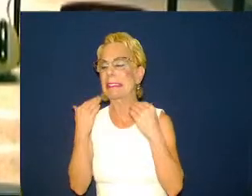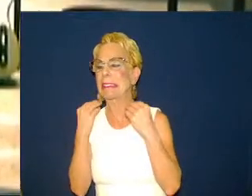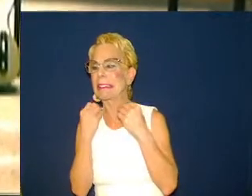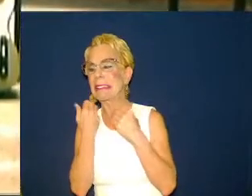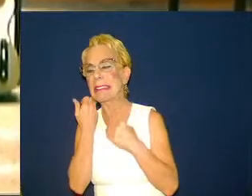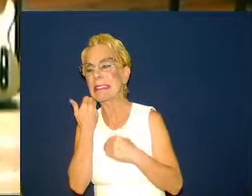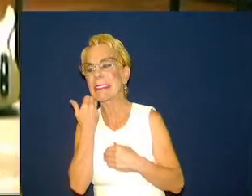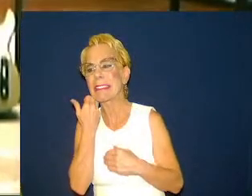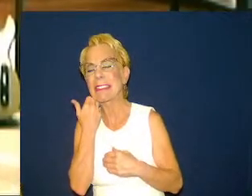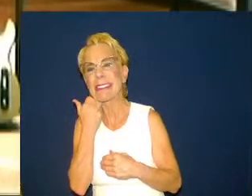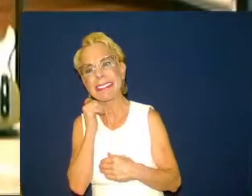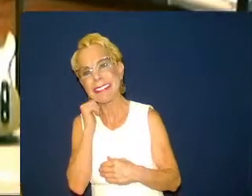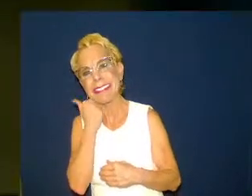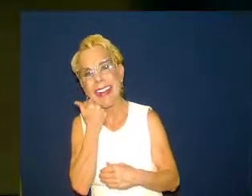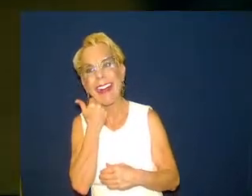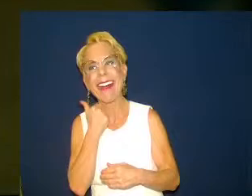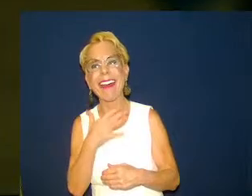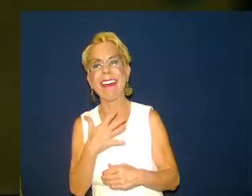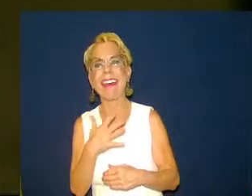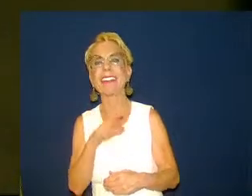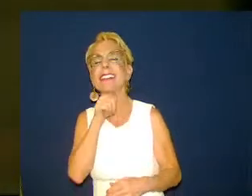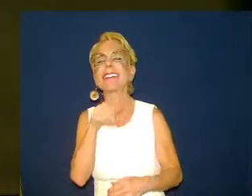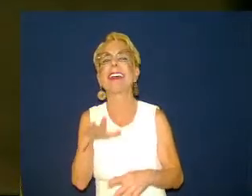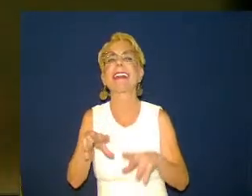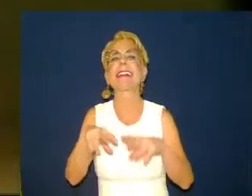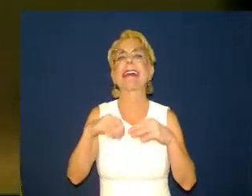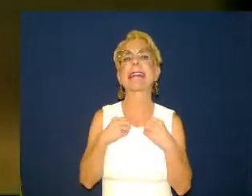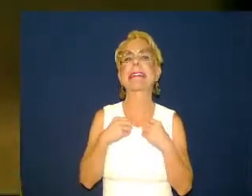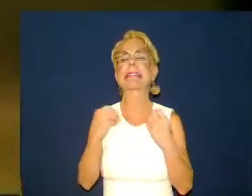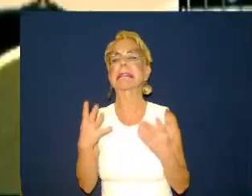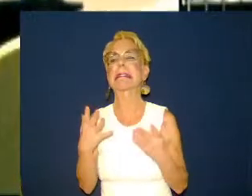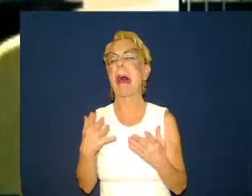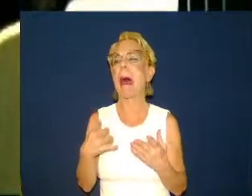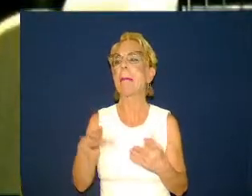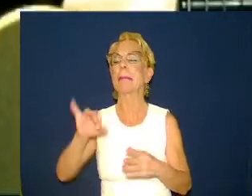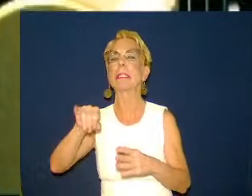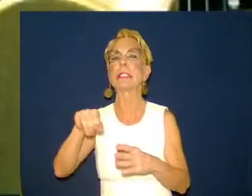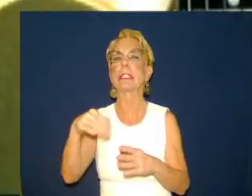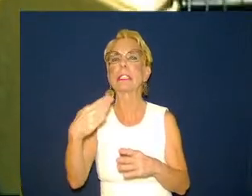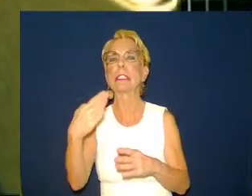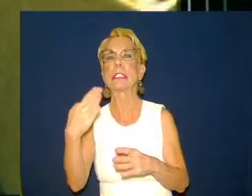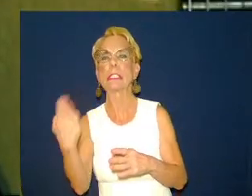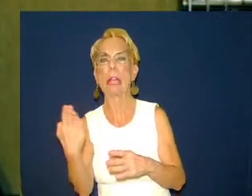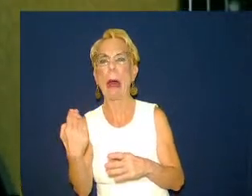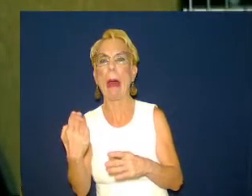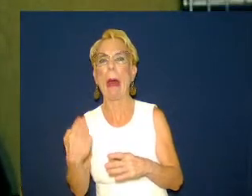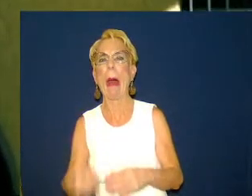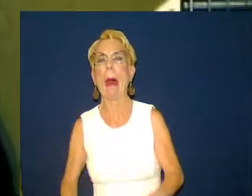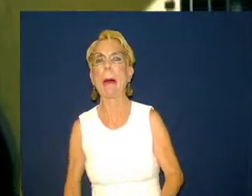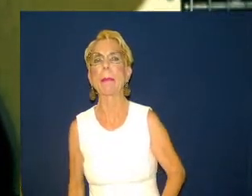Turned down by the Decca recording company, who said, "We don't like their sound, and guitar music is on the way out."